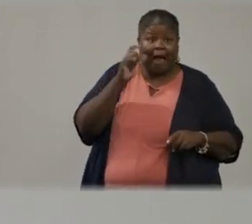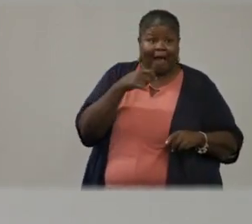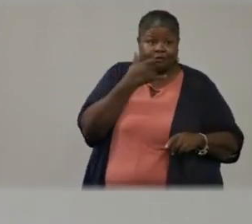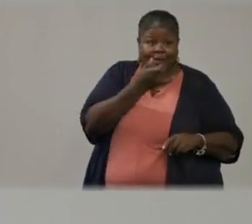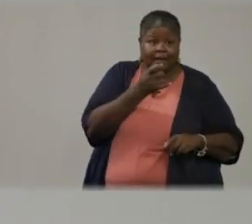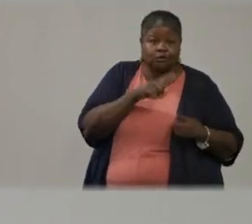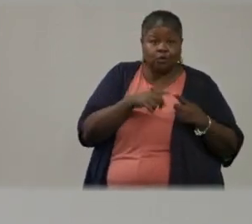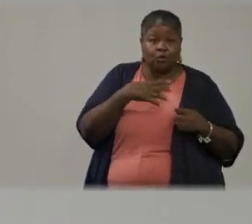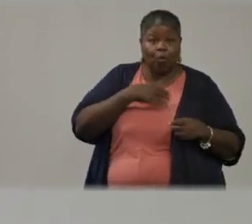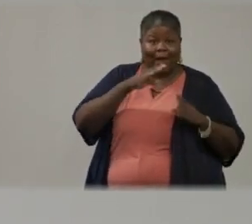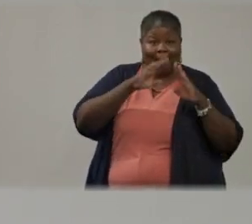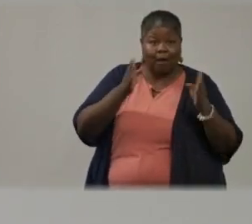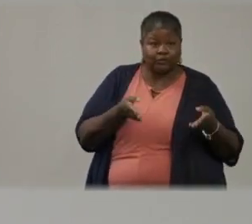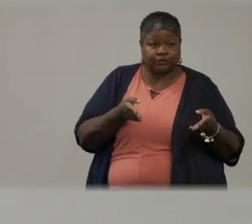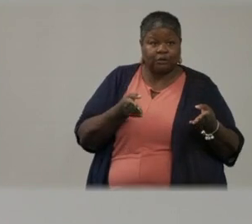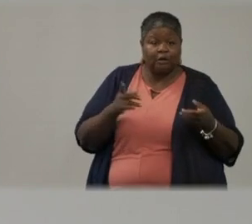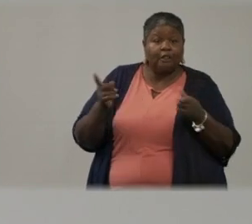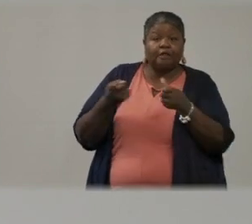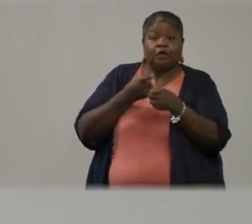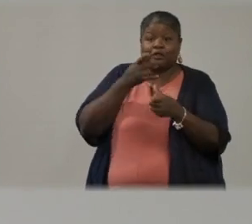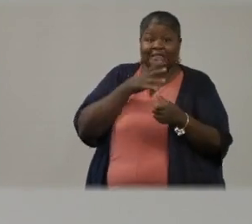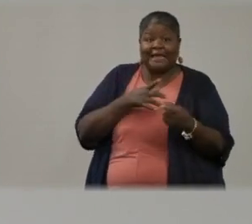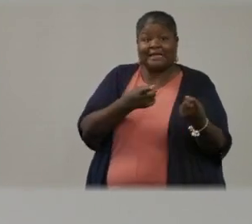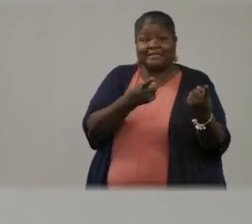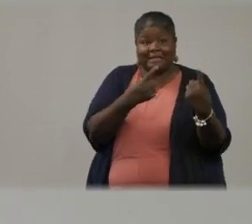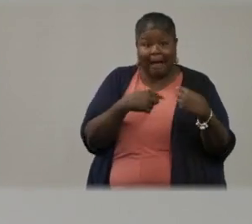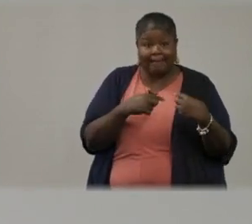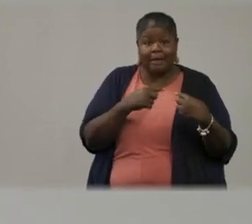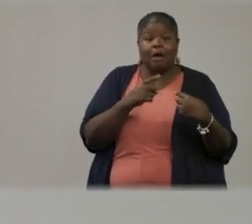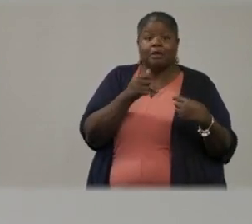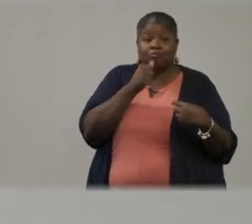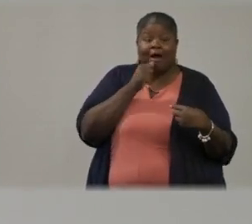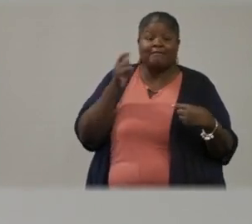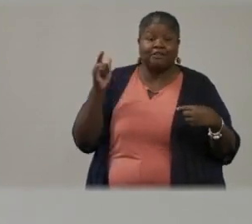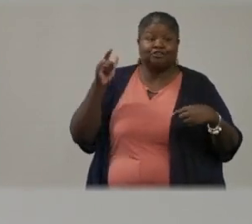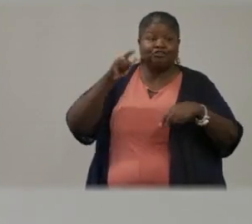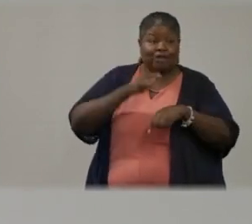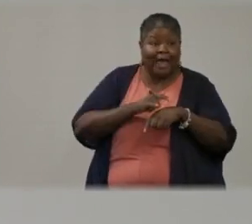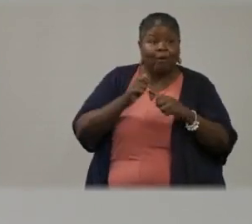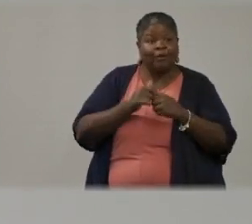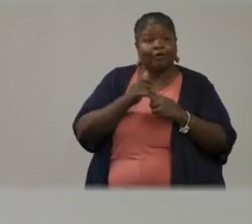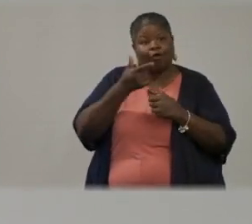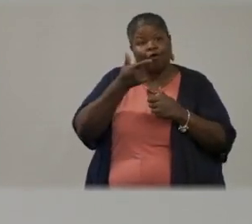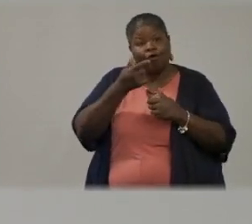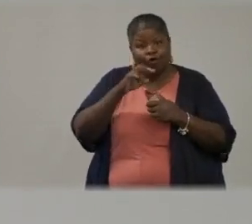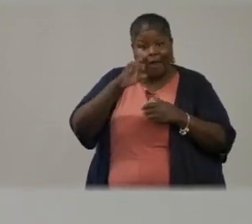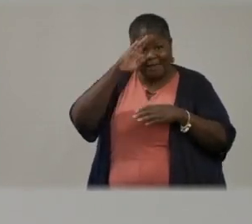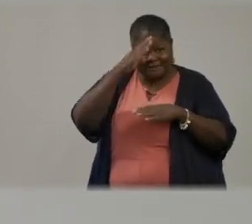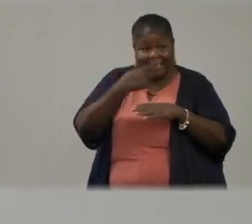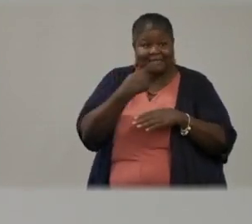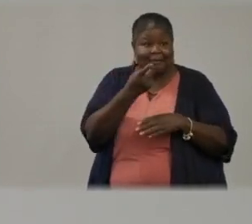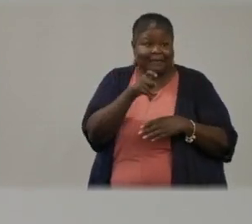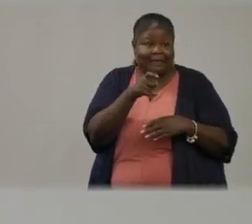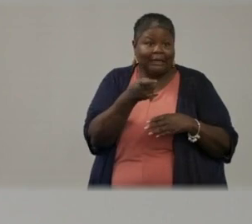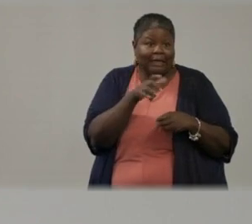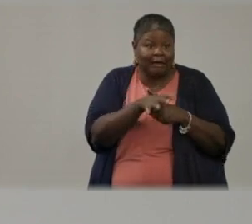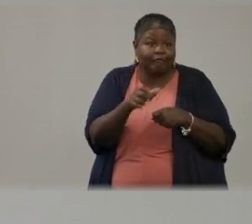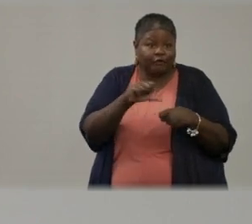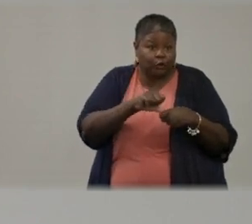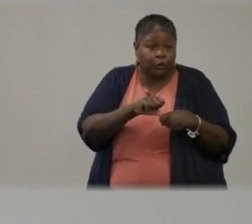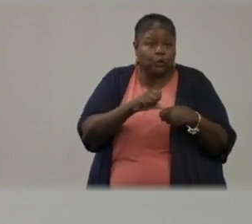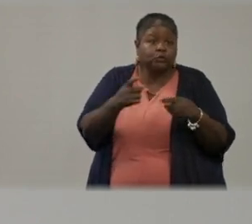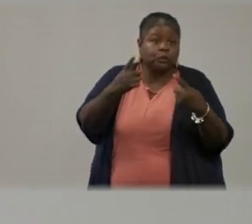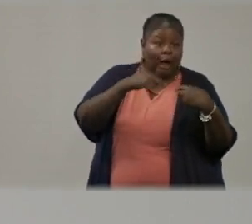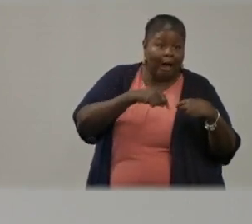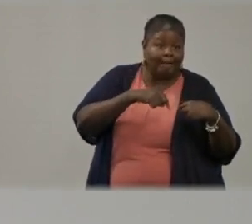the White House when the First Lady is coming in town on a private jet with her grandson, and I tell them they need enough fuel to come in and to